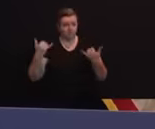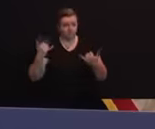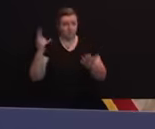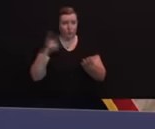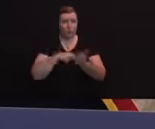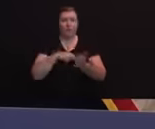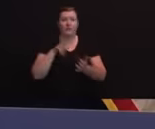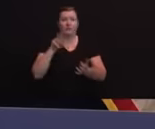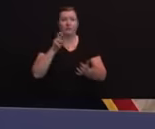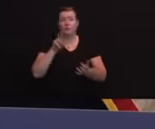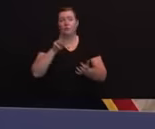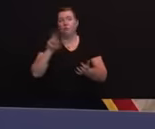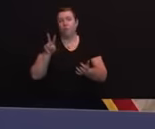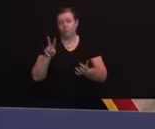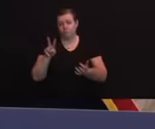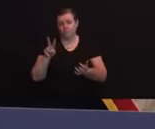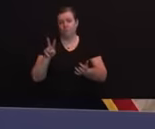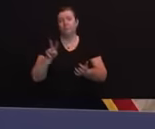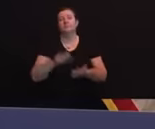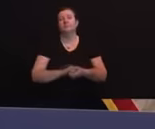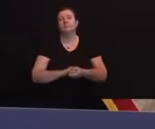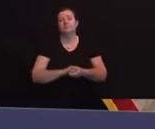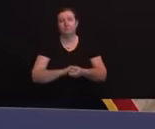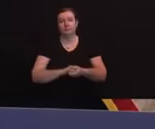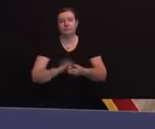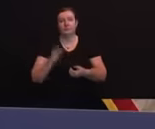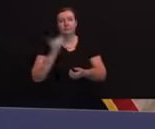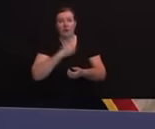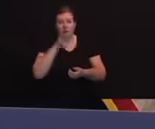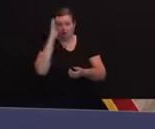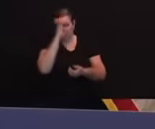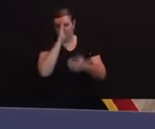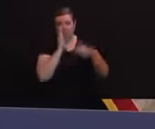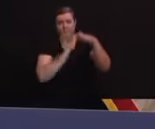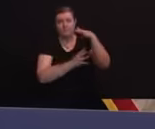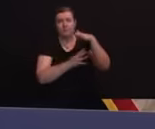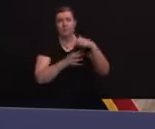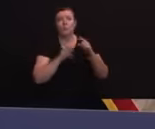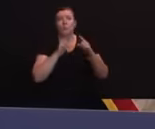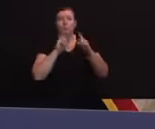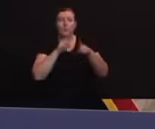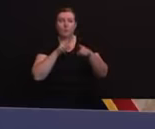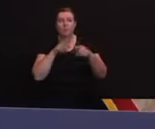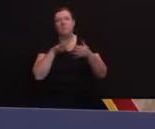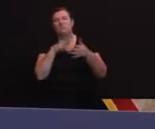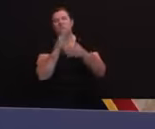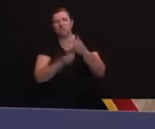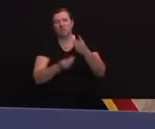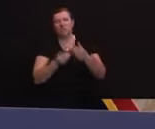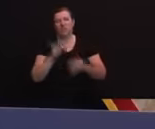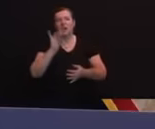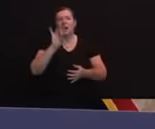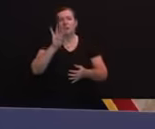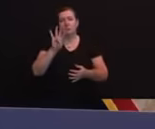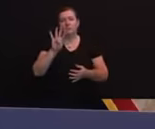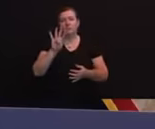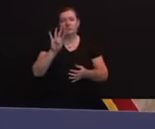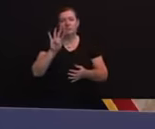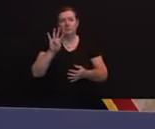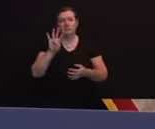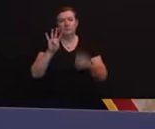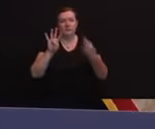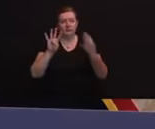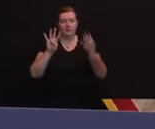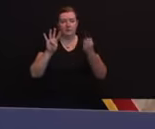2,232. Our hospitals reported 84 deaths from Friday to Sunday.